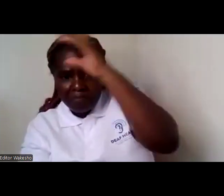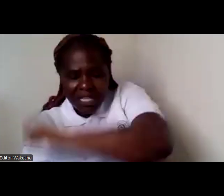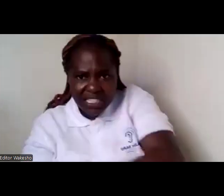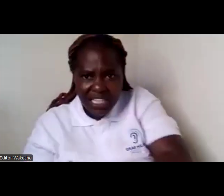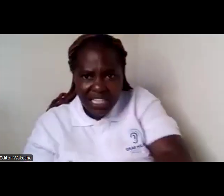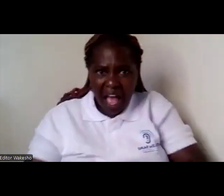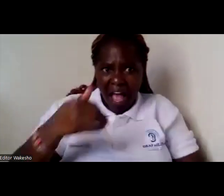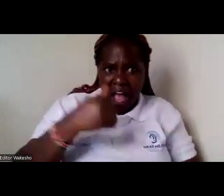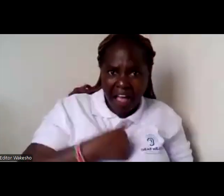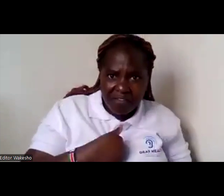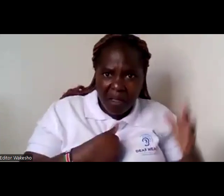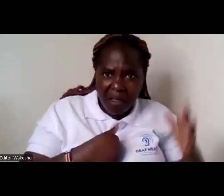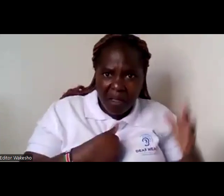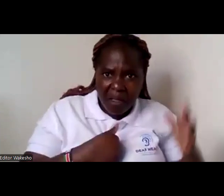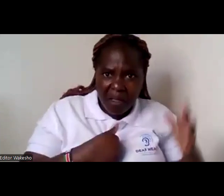days.